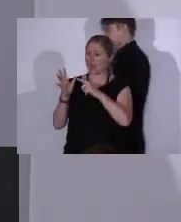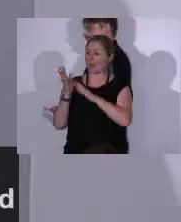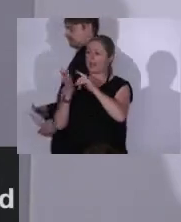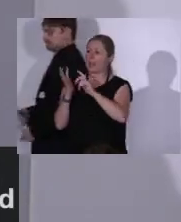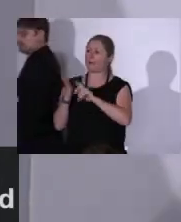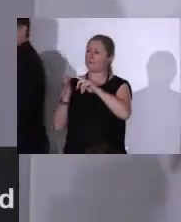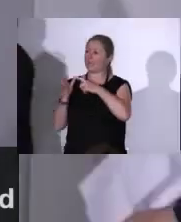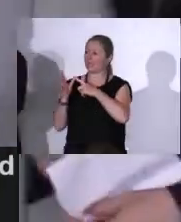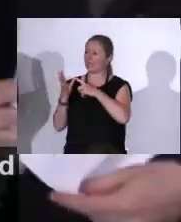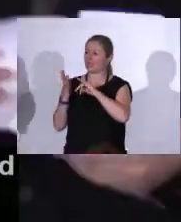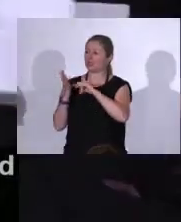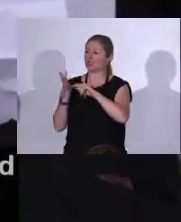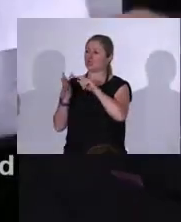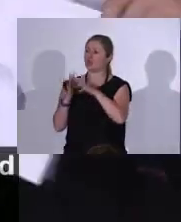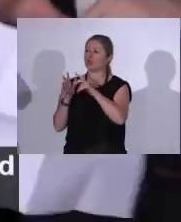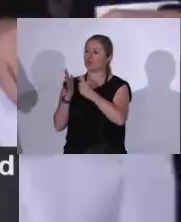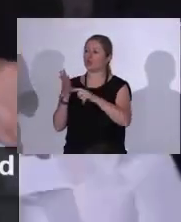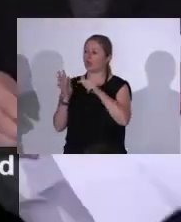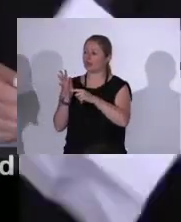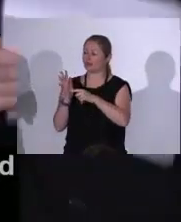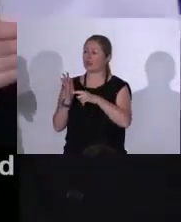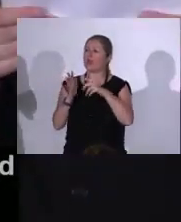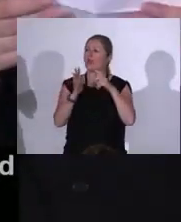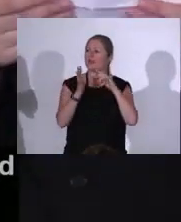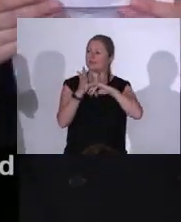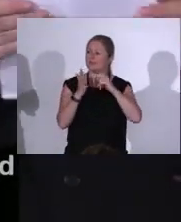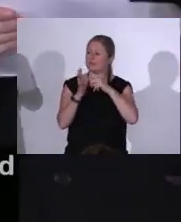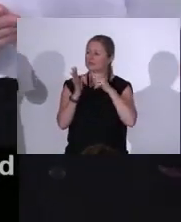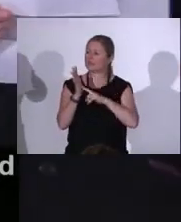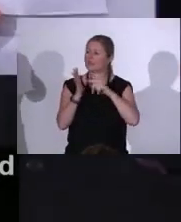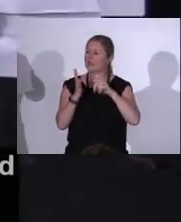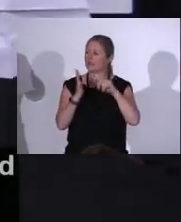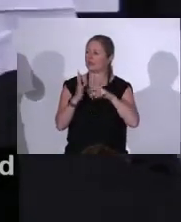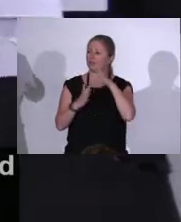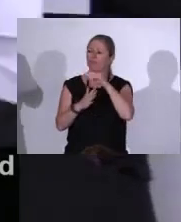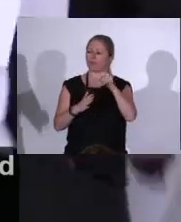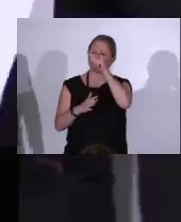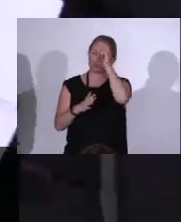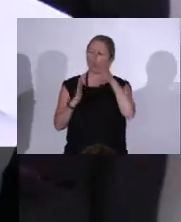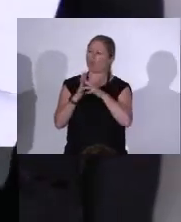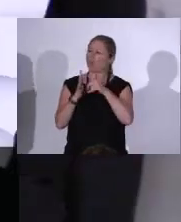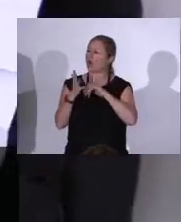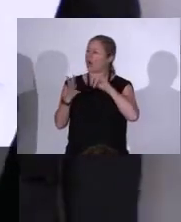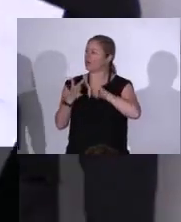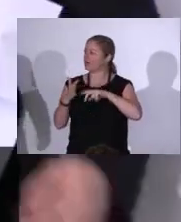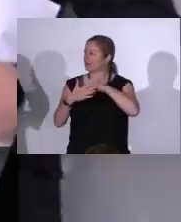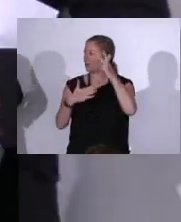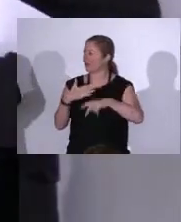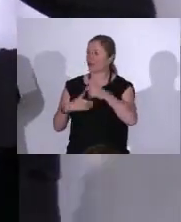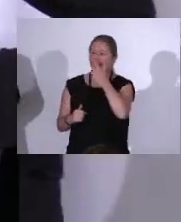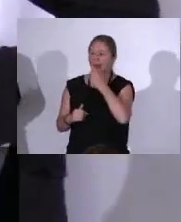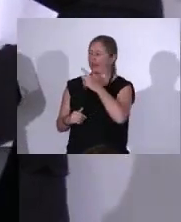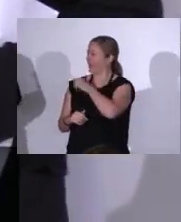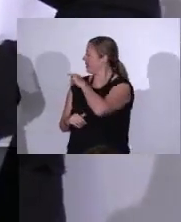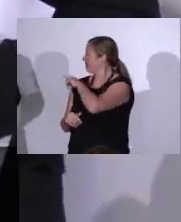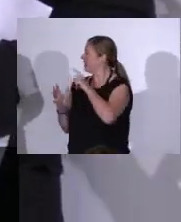and Santos speak, and they were from the RISE program. And we've been extremely lucky to steal Adam